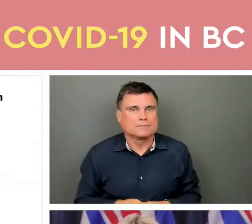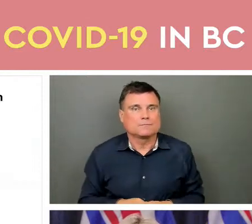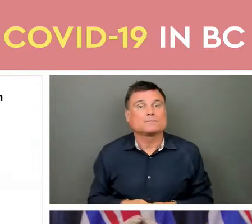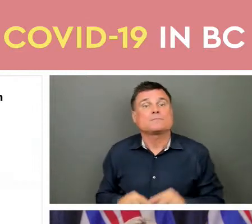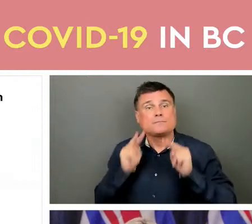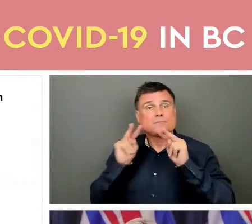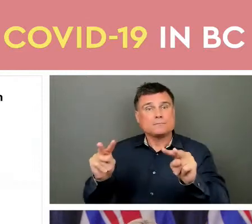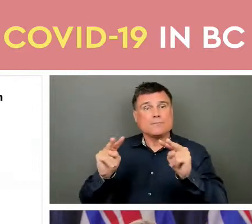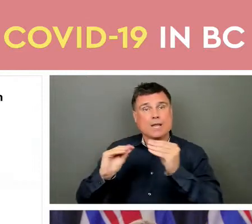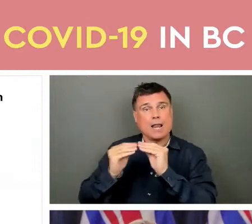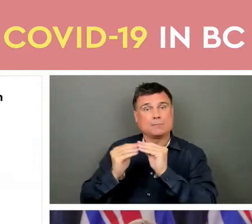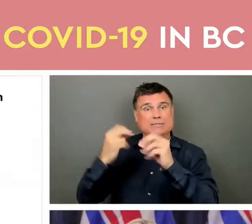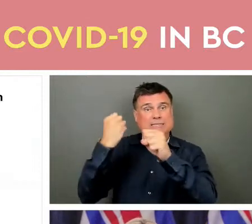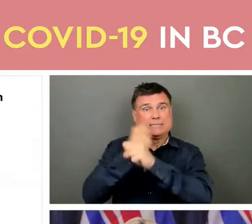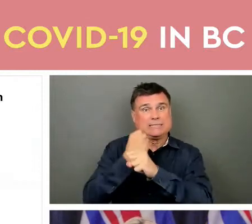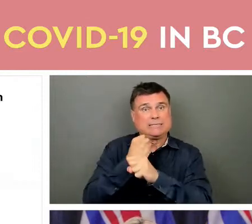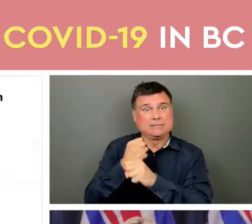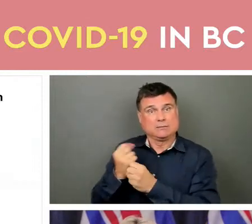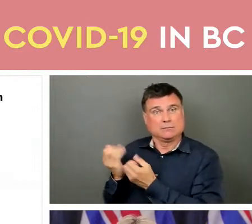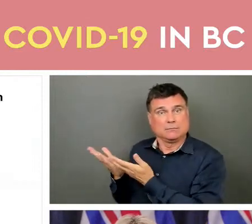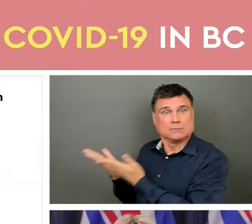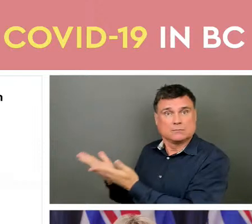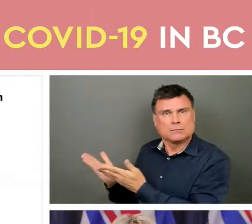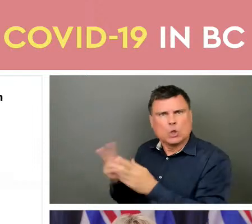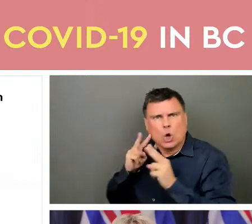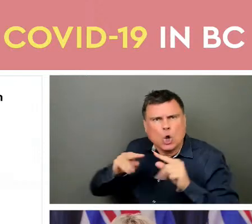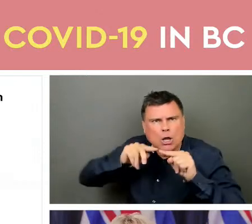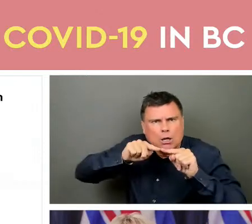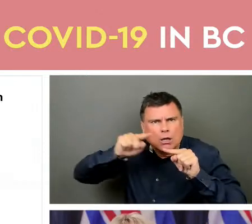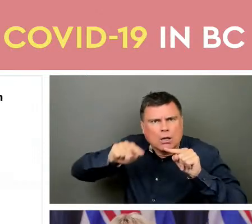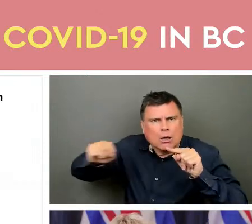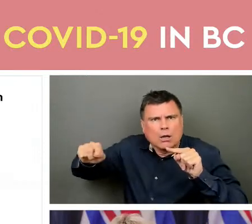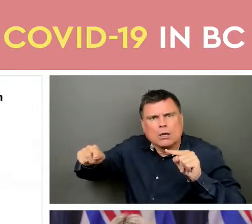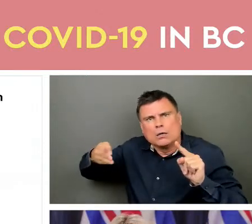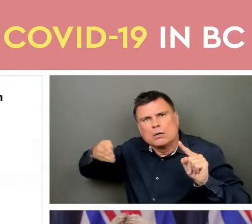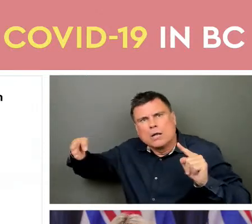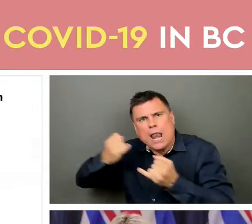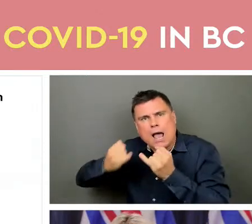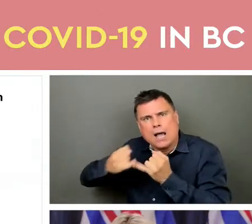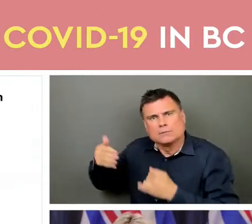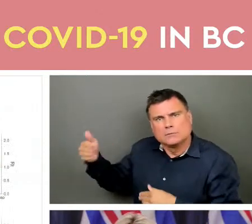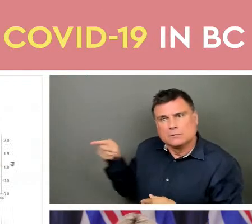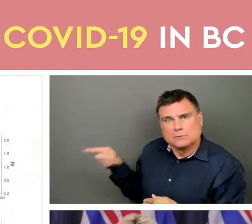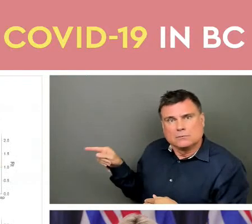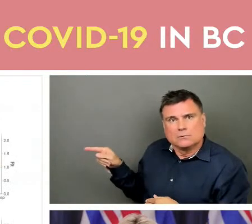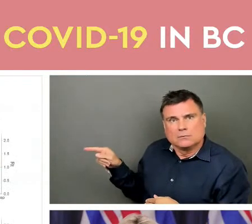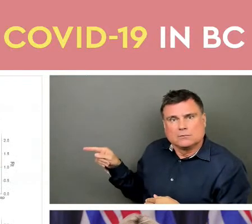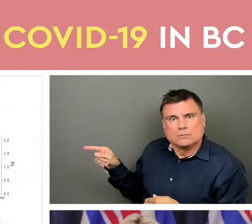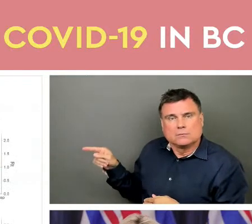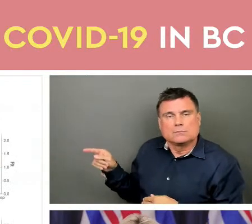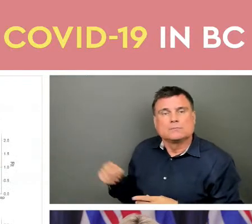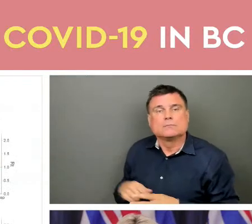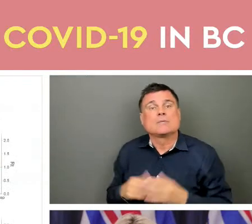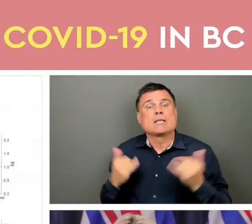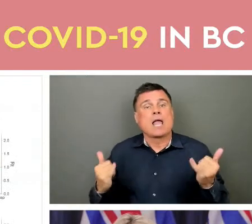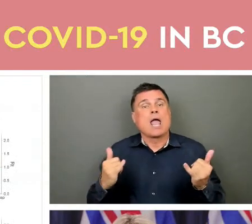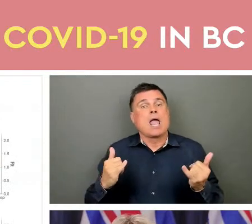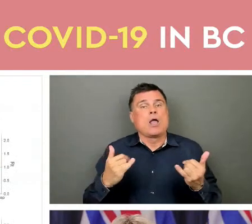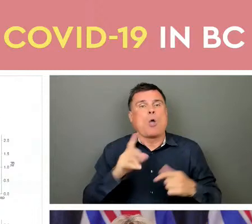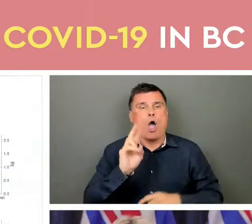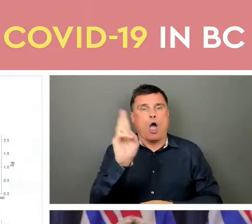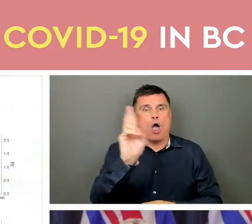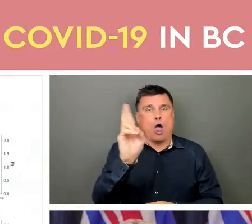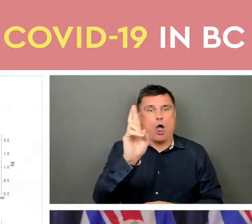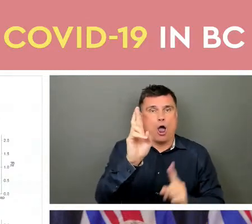models that we look at regularly is the dynamic modeling that looks at our reproductive number, so what we call RT. And